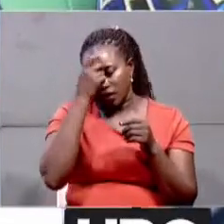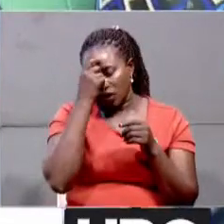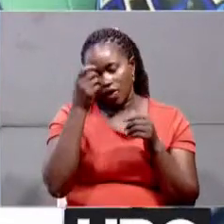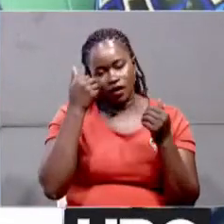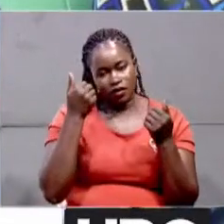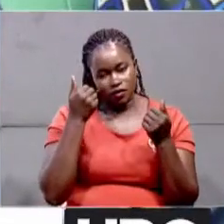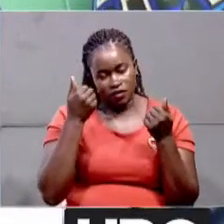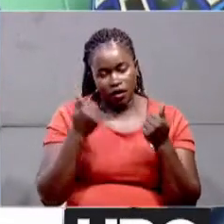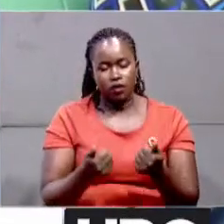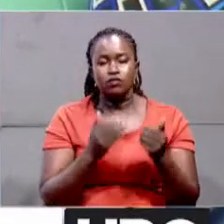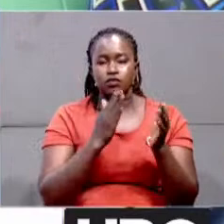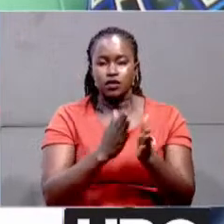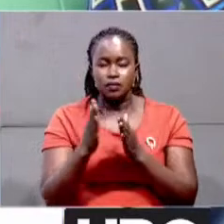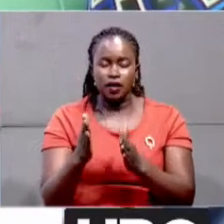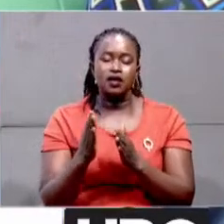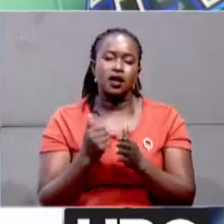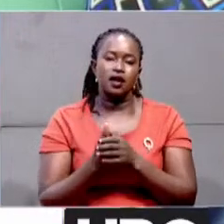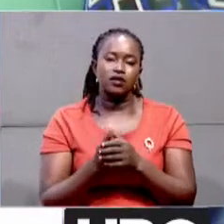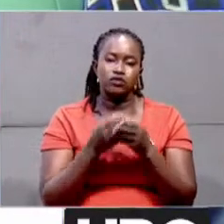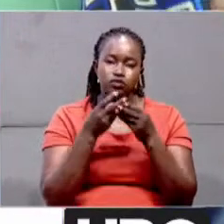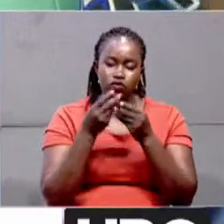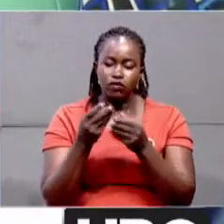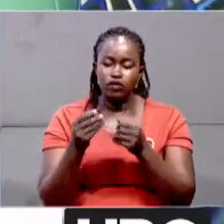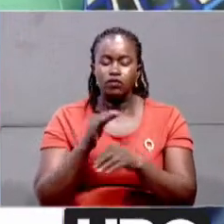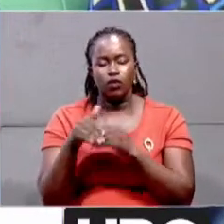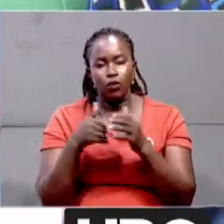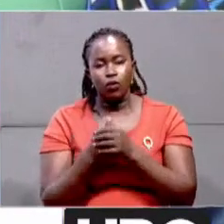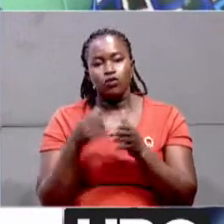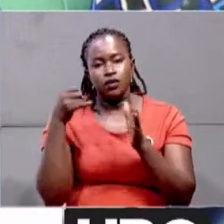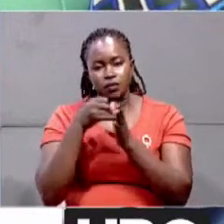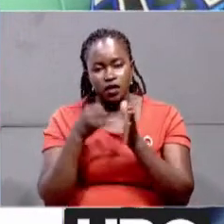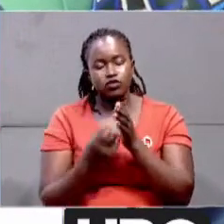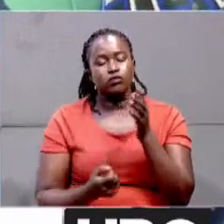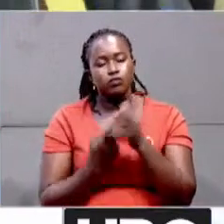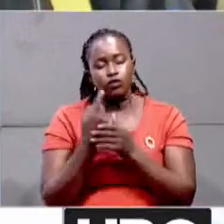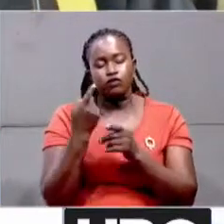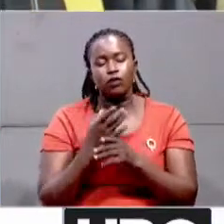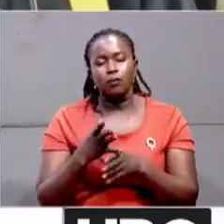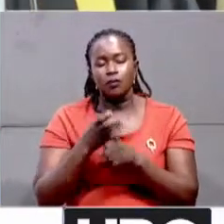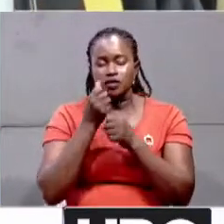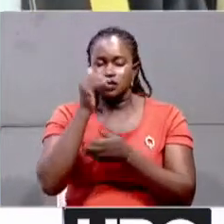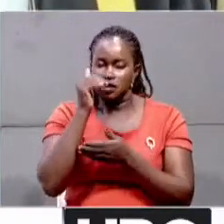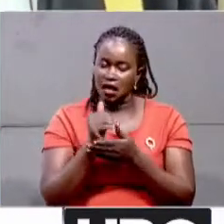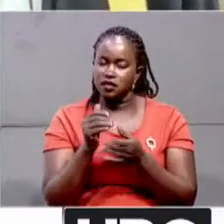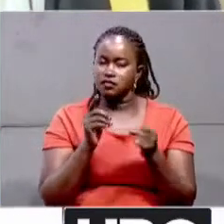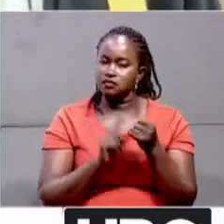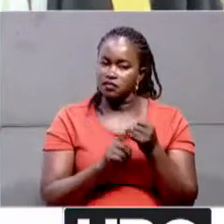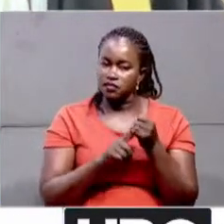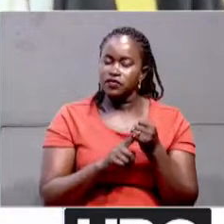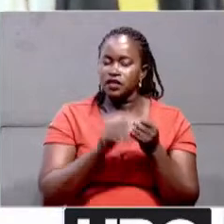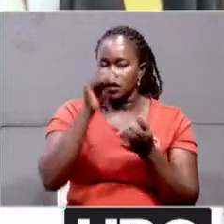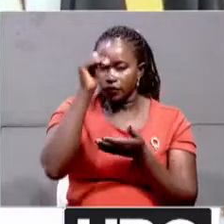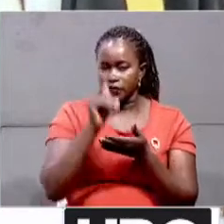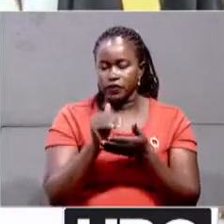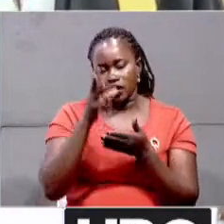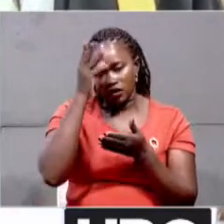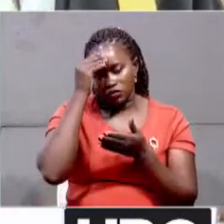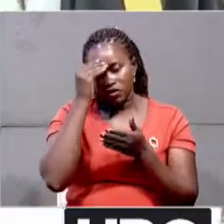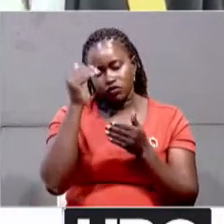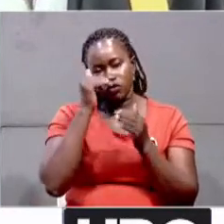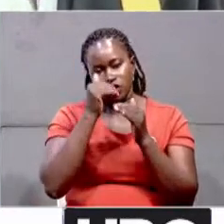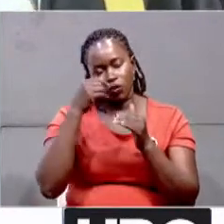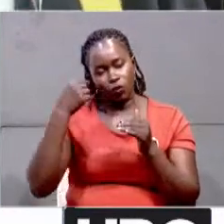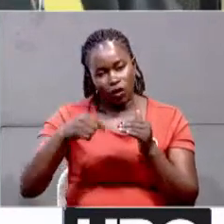to encounter all implications arising from the budget cut, which among others may include a decline in the education